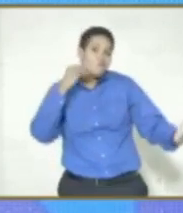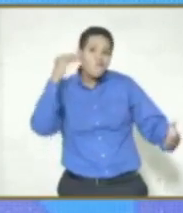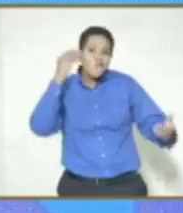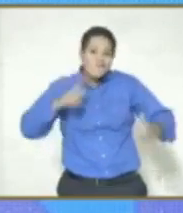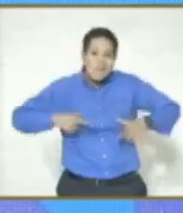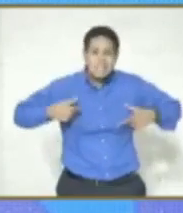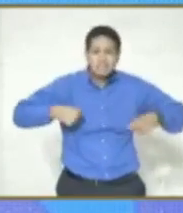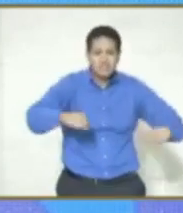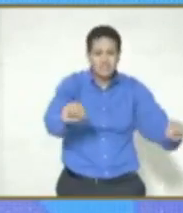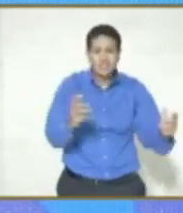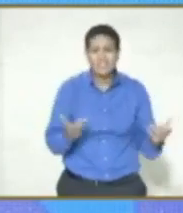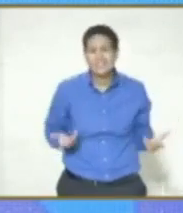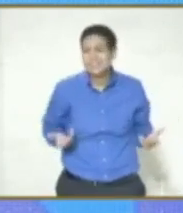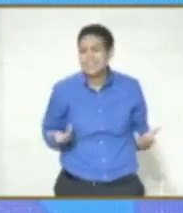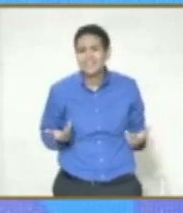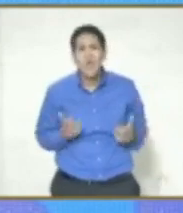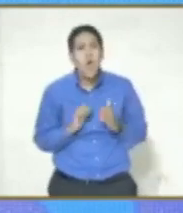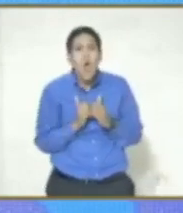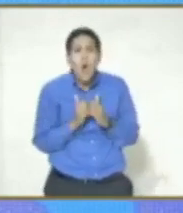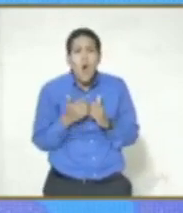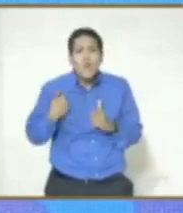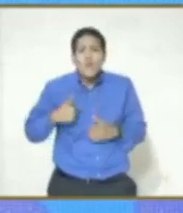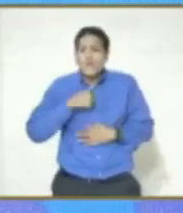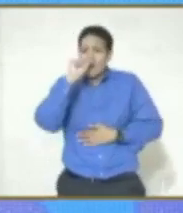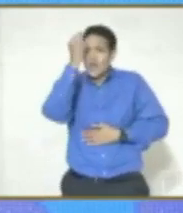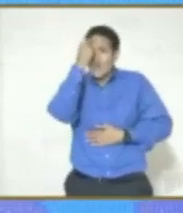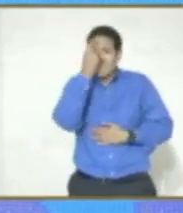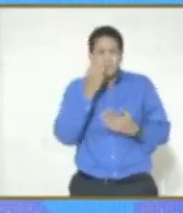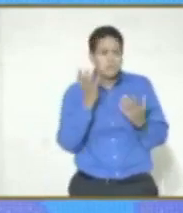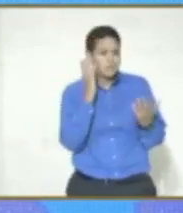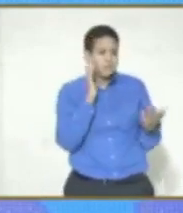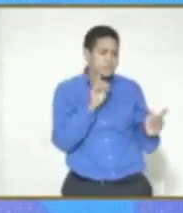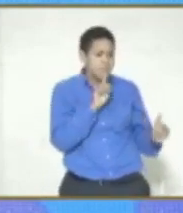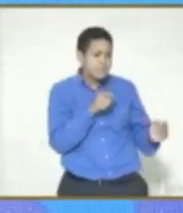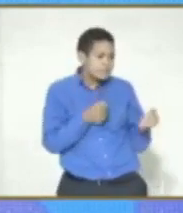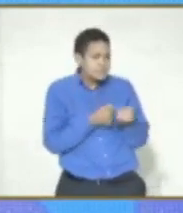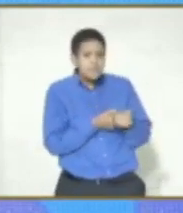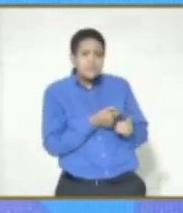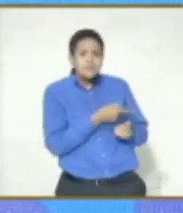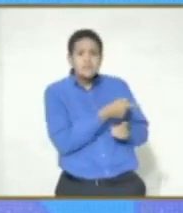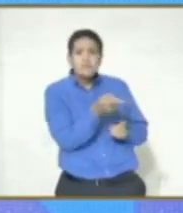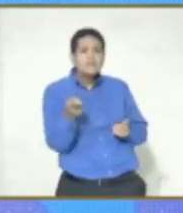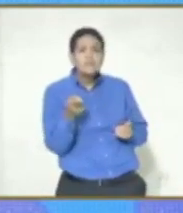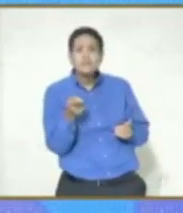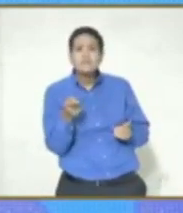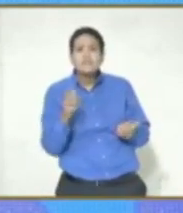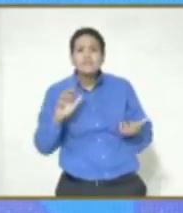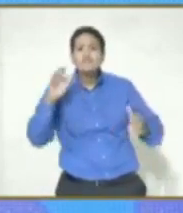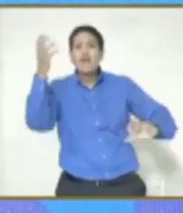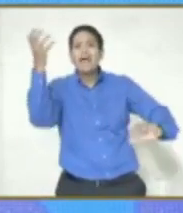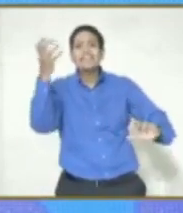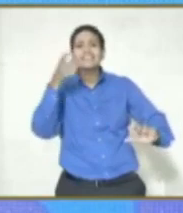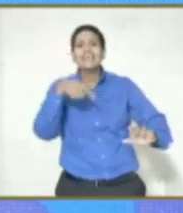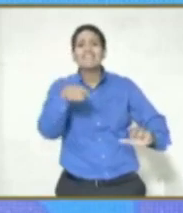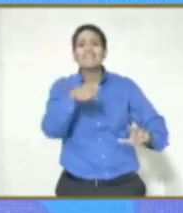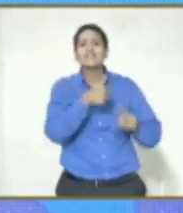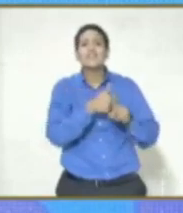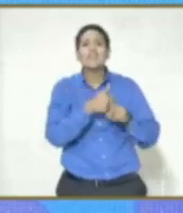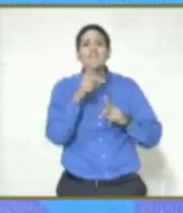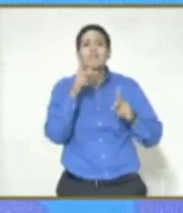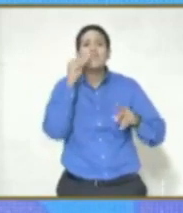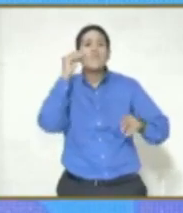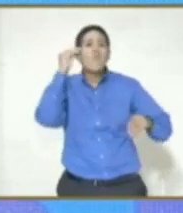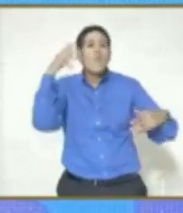How do we intend as a government to respond to the crisis of this homeless